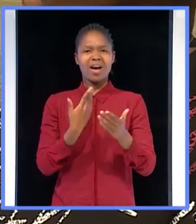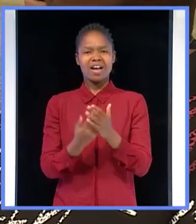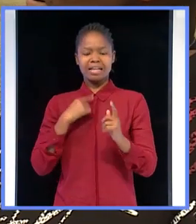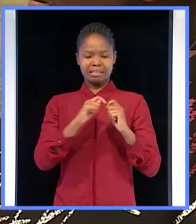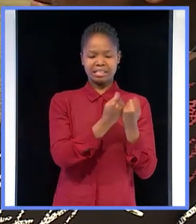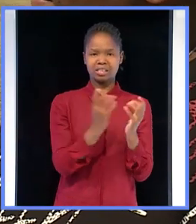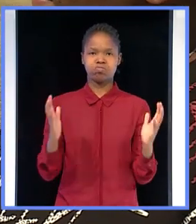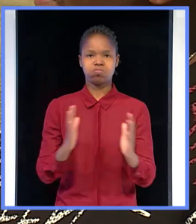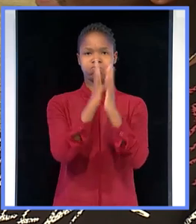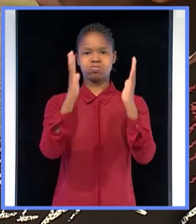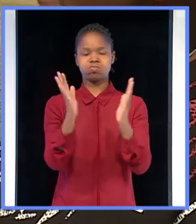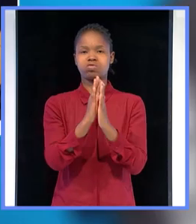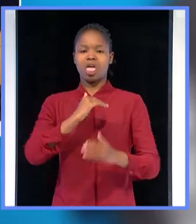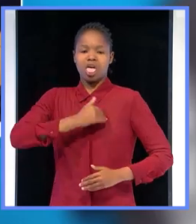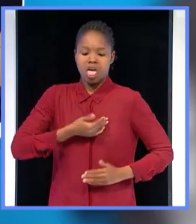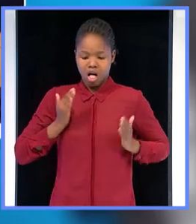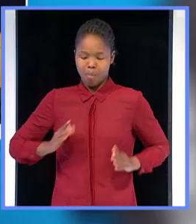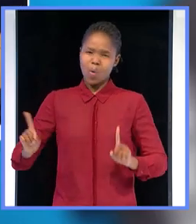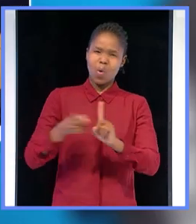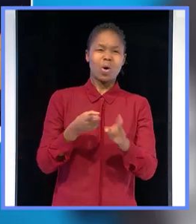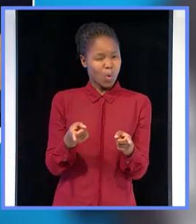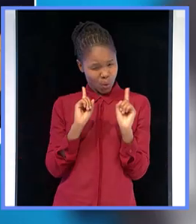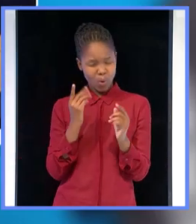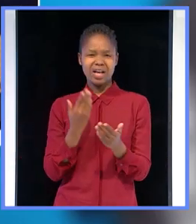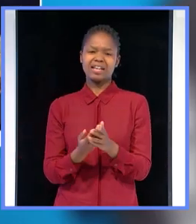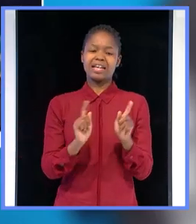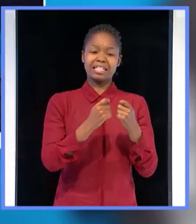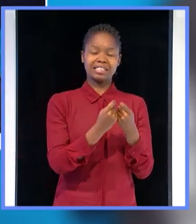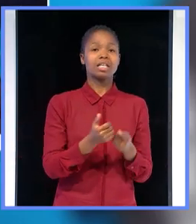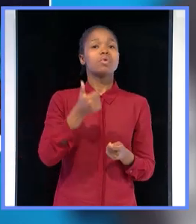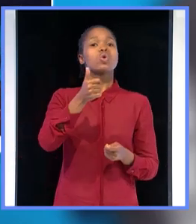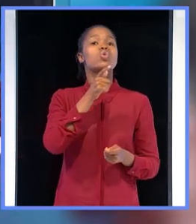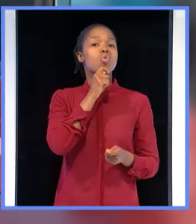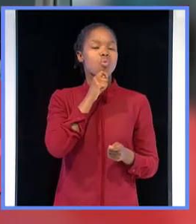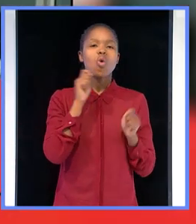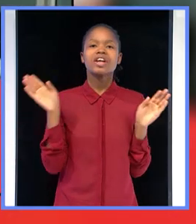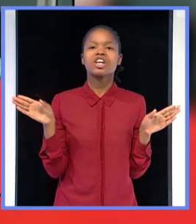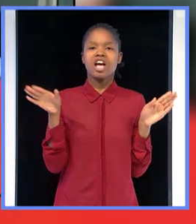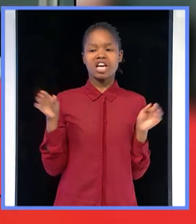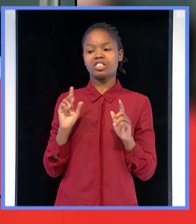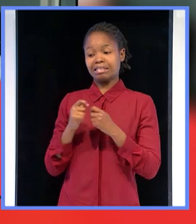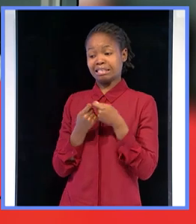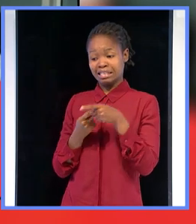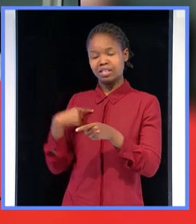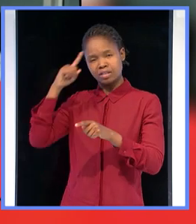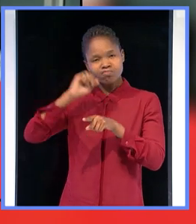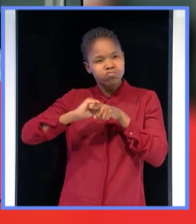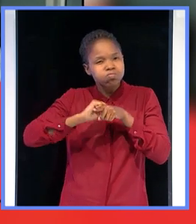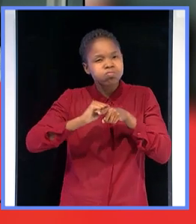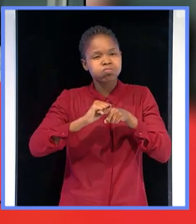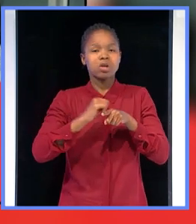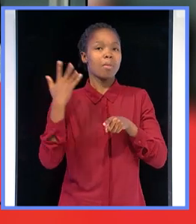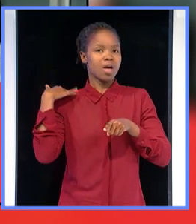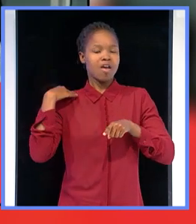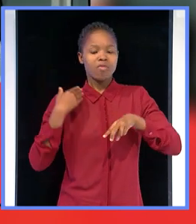hurt. We know that Good Morning Angels and Morne Stein helped him develop his leg for